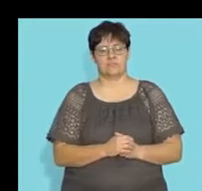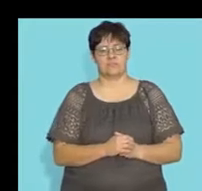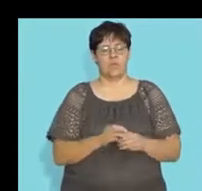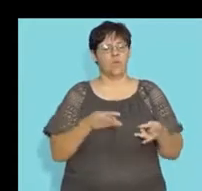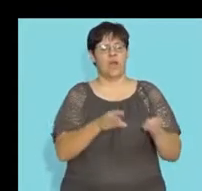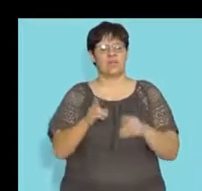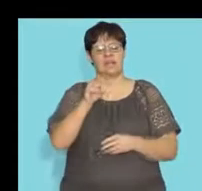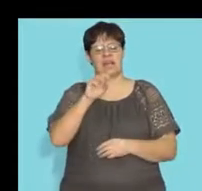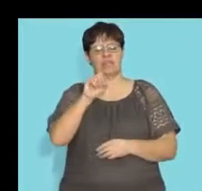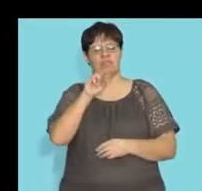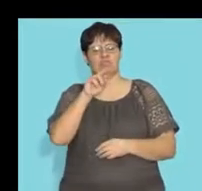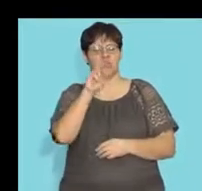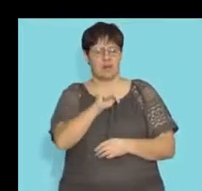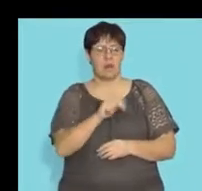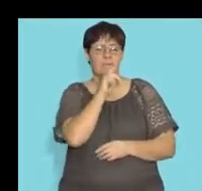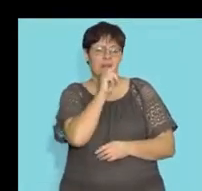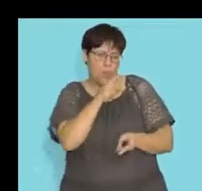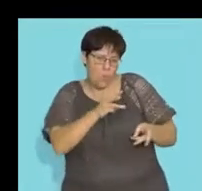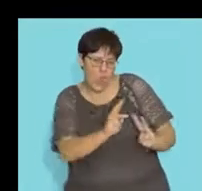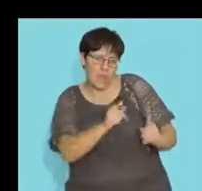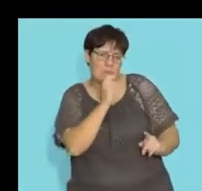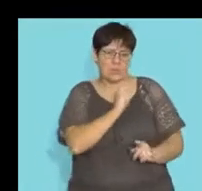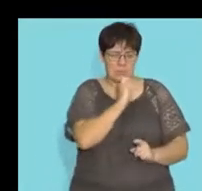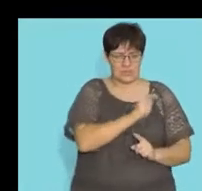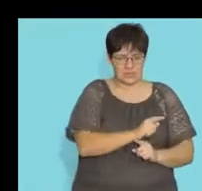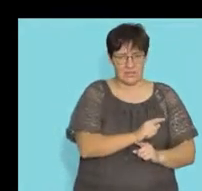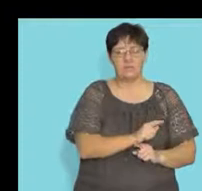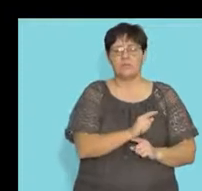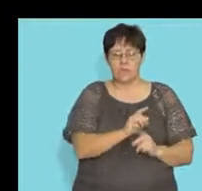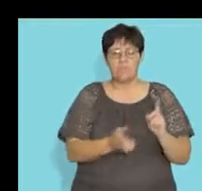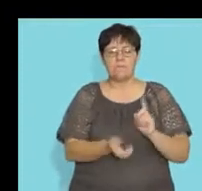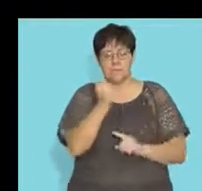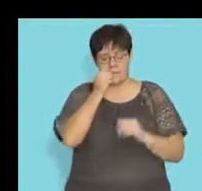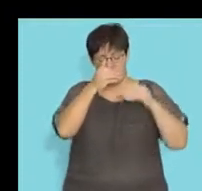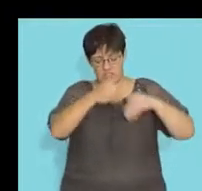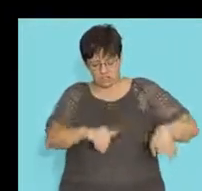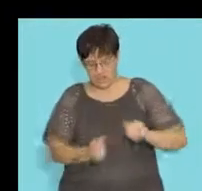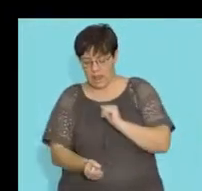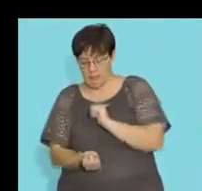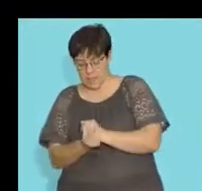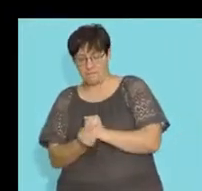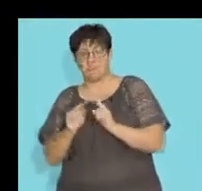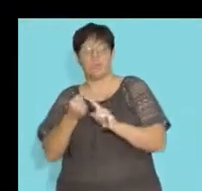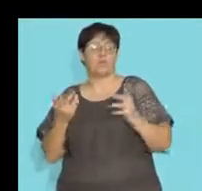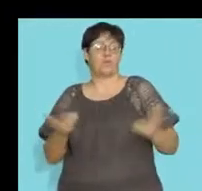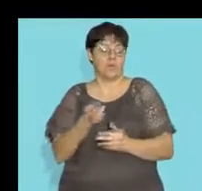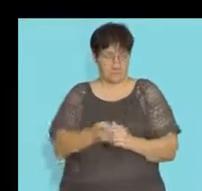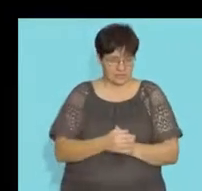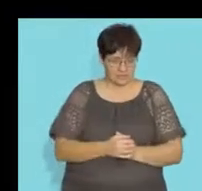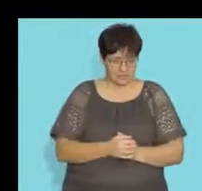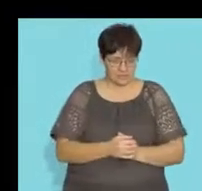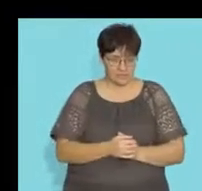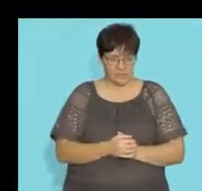When we look at titration, titration is the technique used to determine that neutralization point of